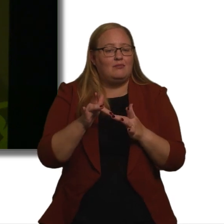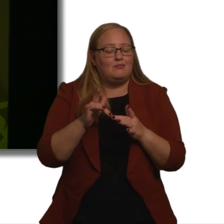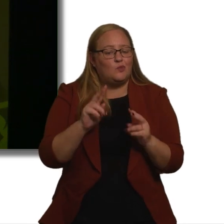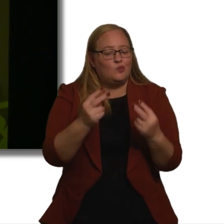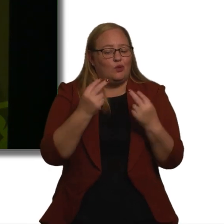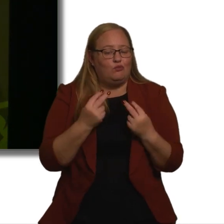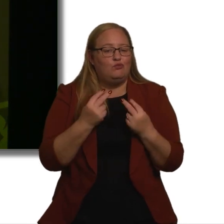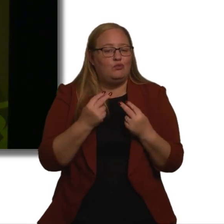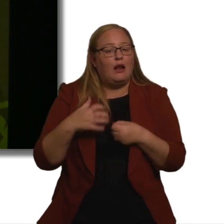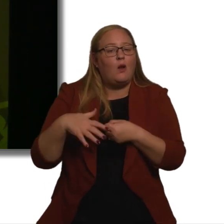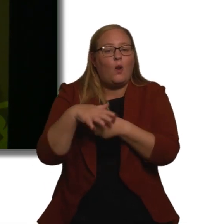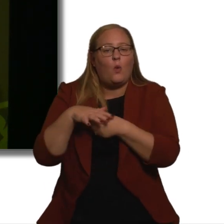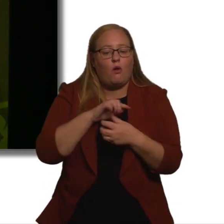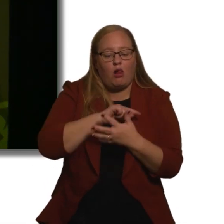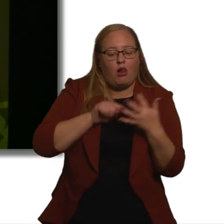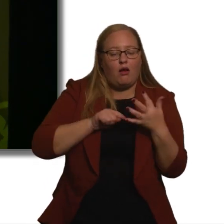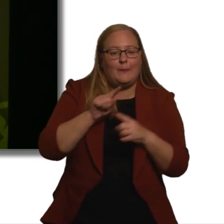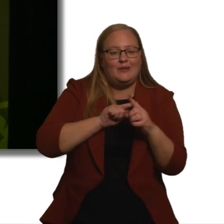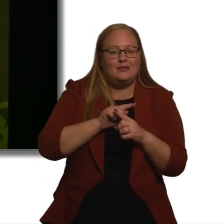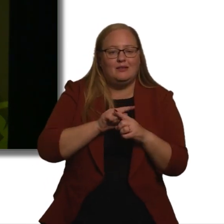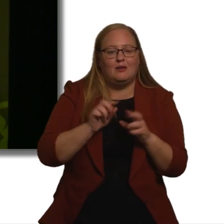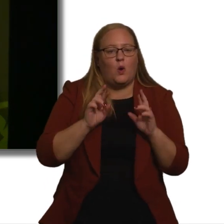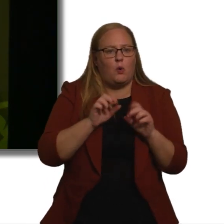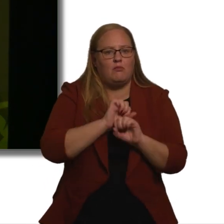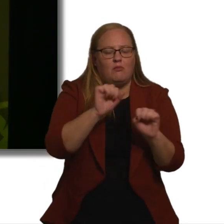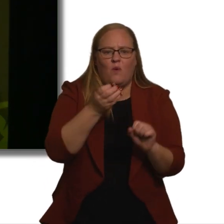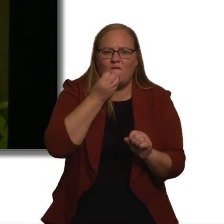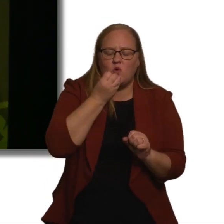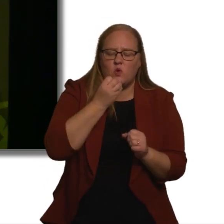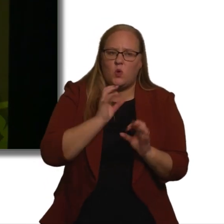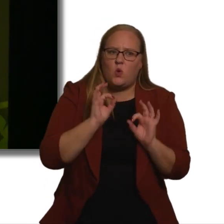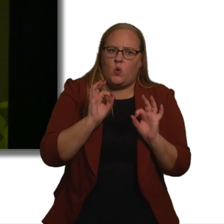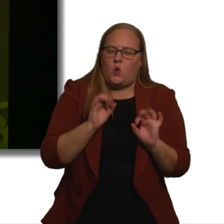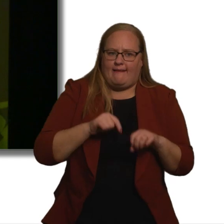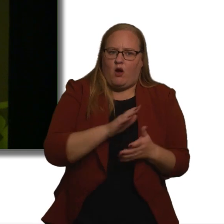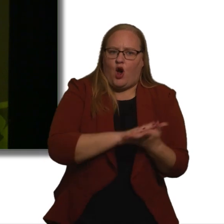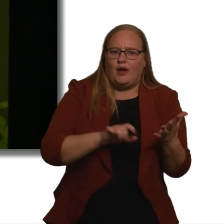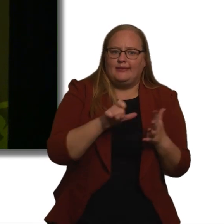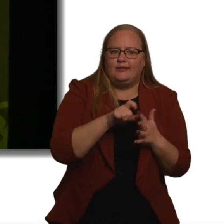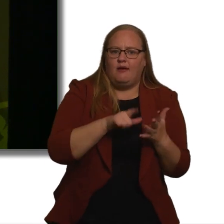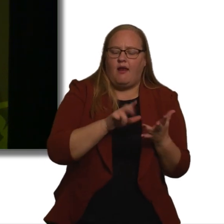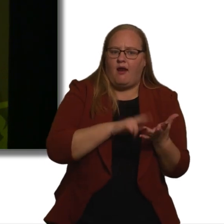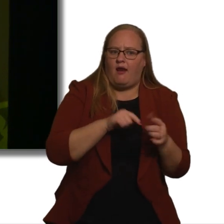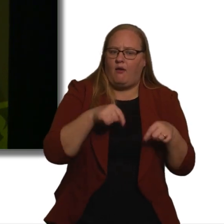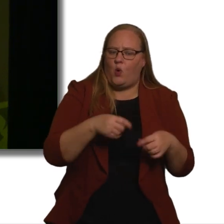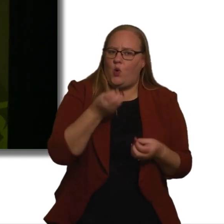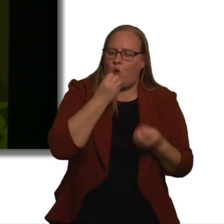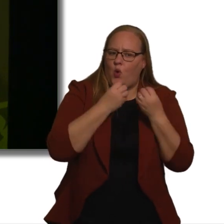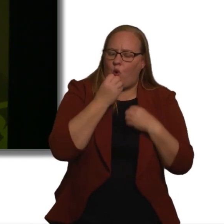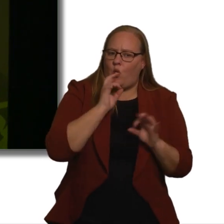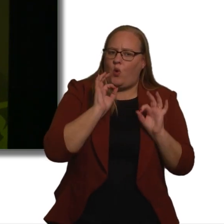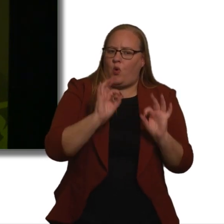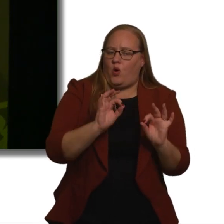local meetings. I hope your food was as good as it's been here, and I hope your room is as packed and full of